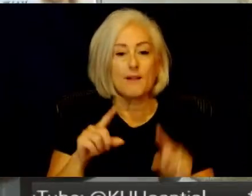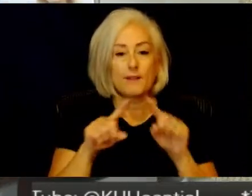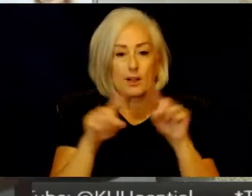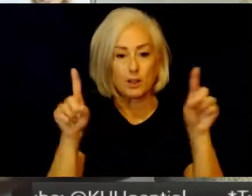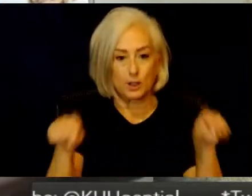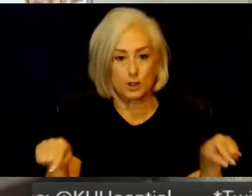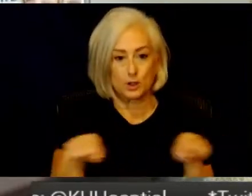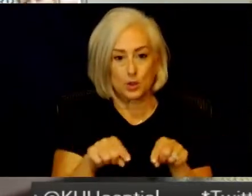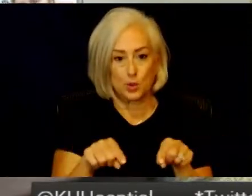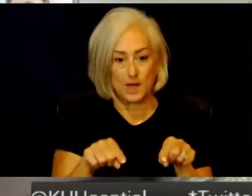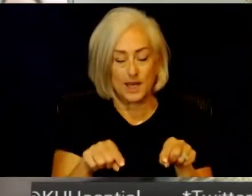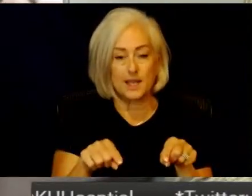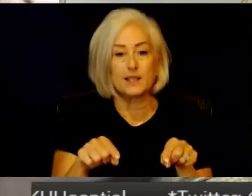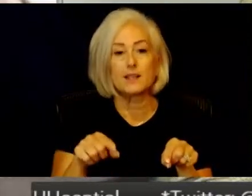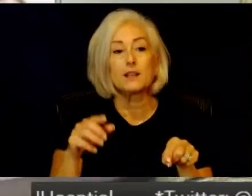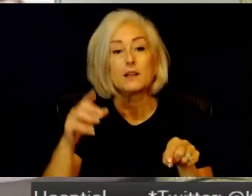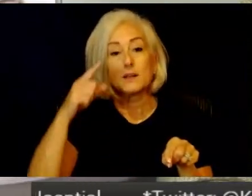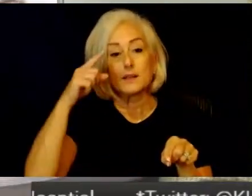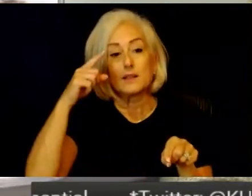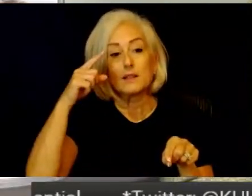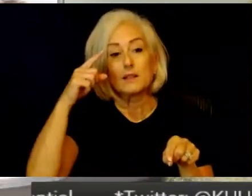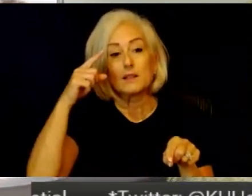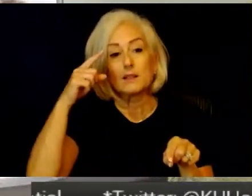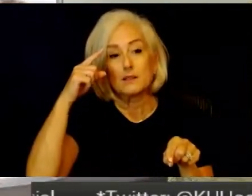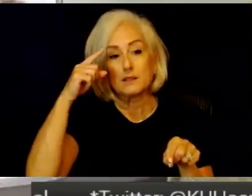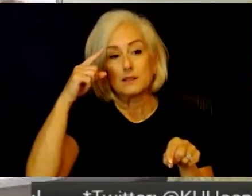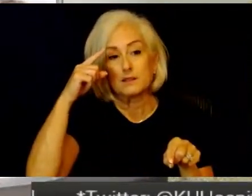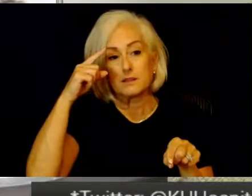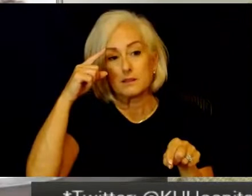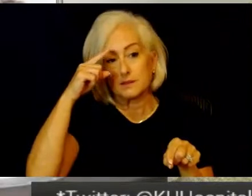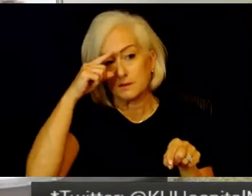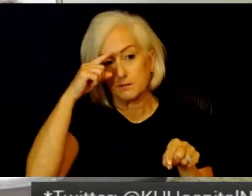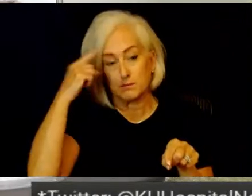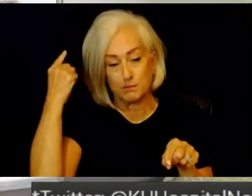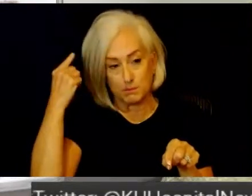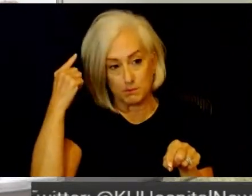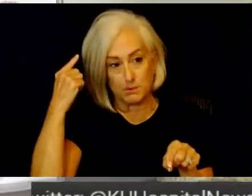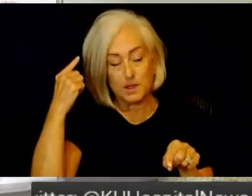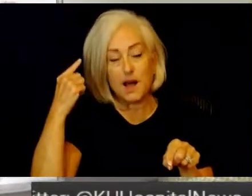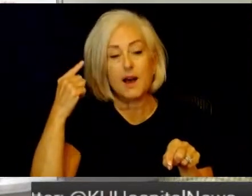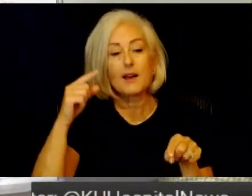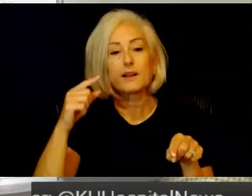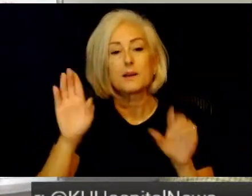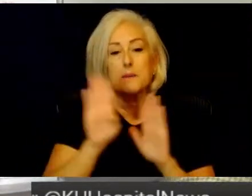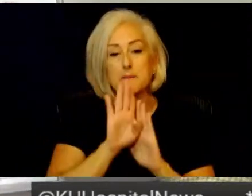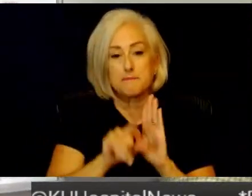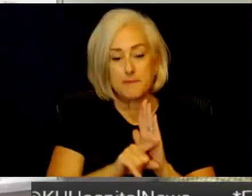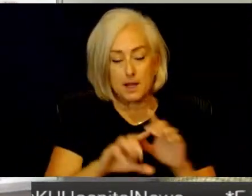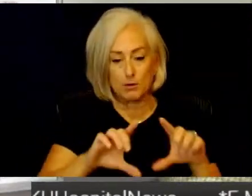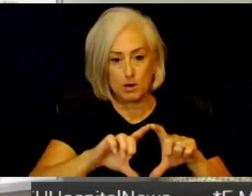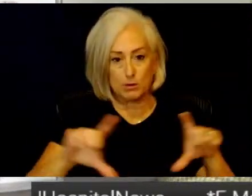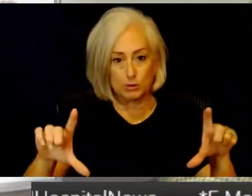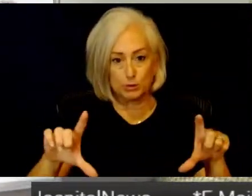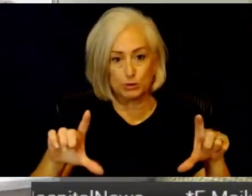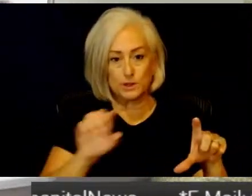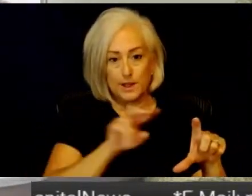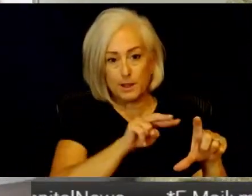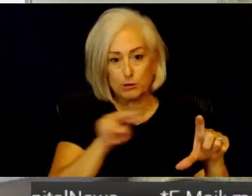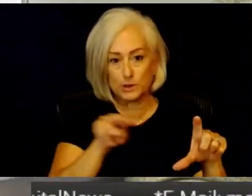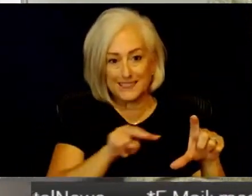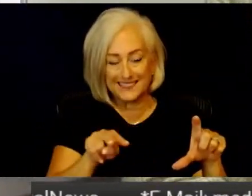background, not so much. But if you're using your colored iPad-like Kindle, yes, the light exposure from the screen can impact your